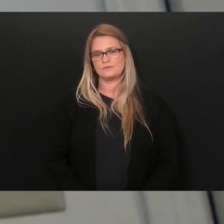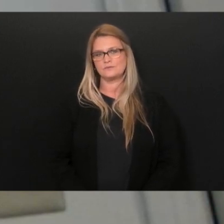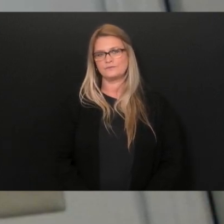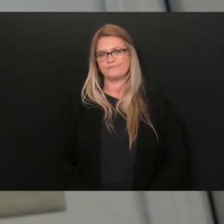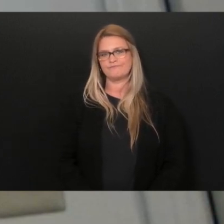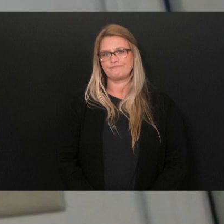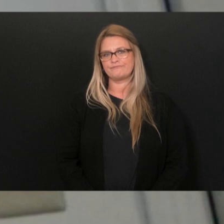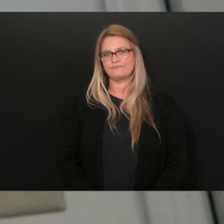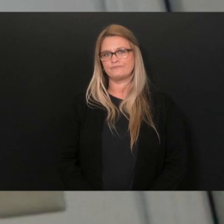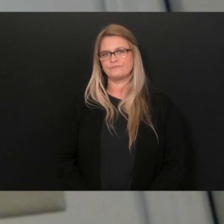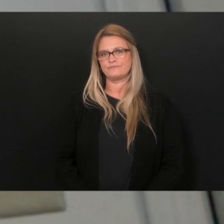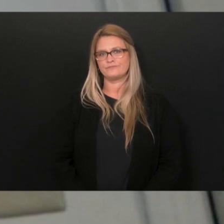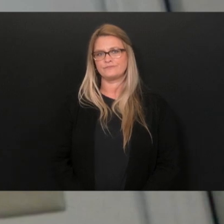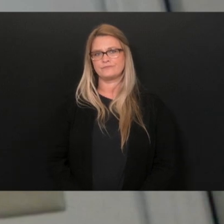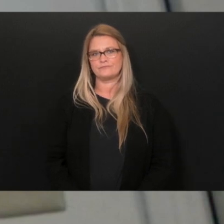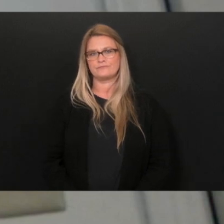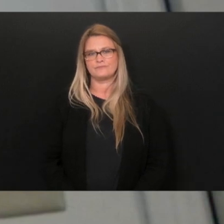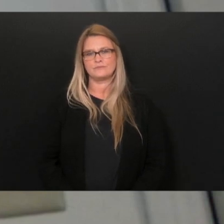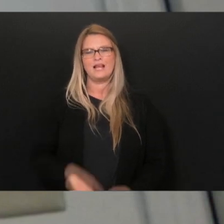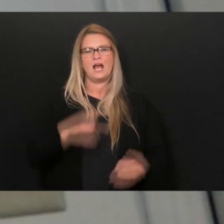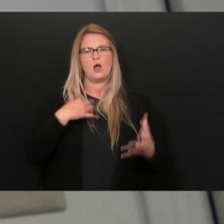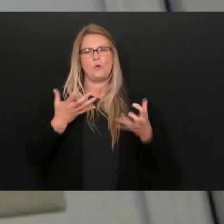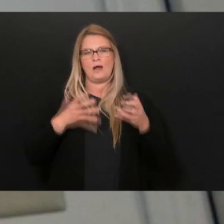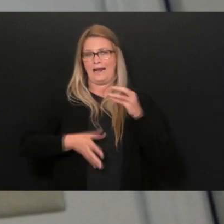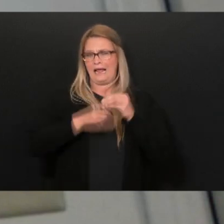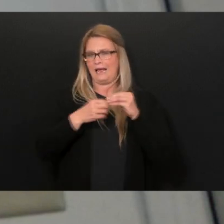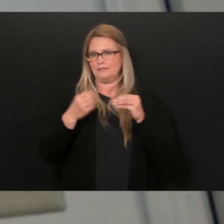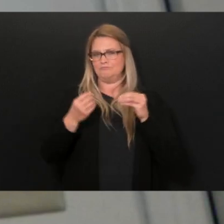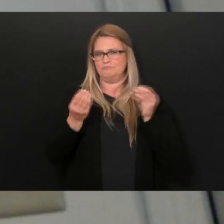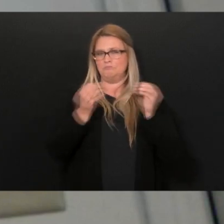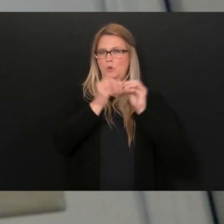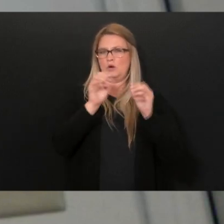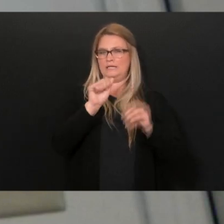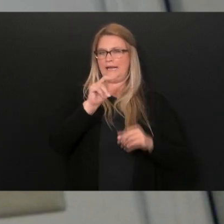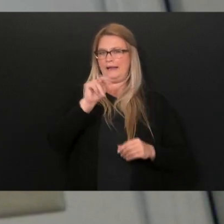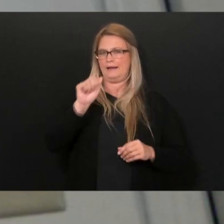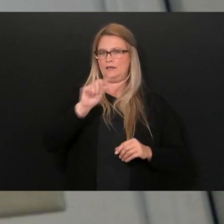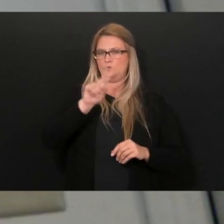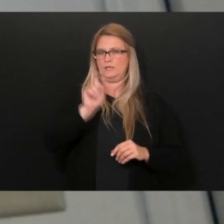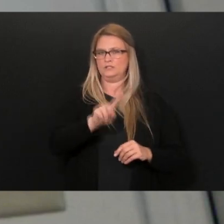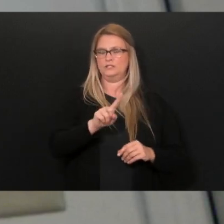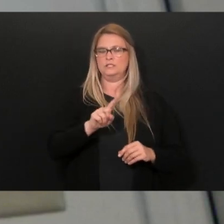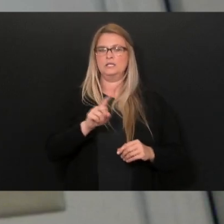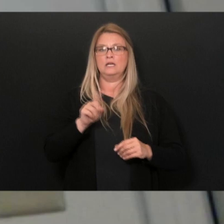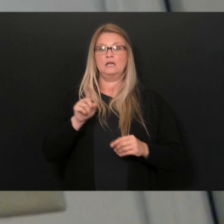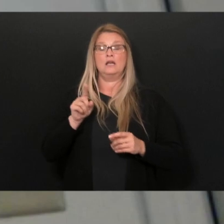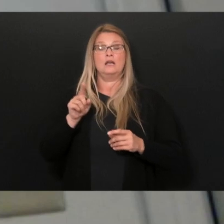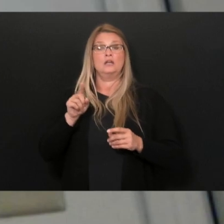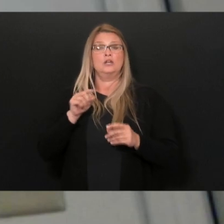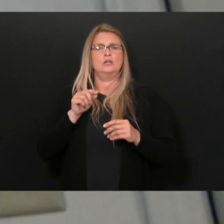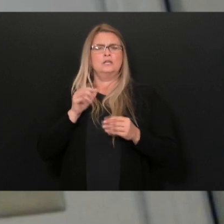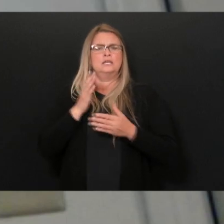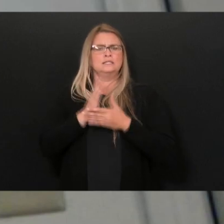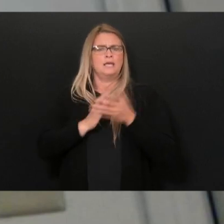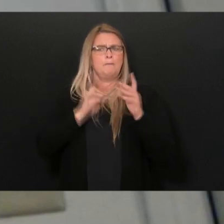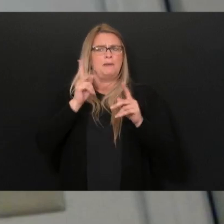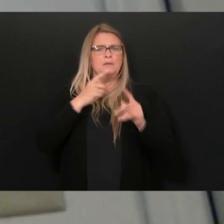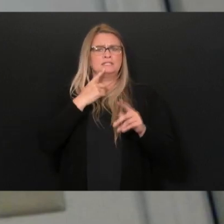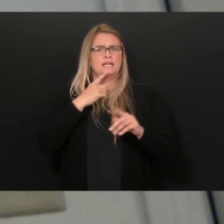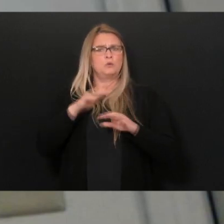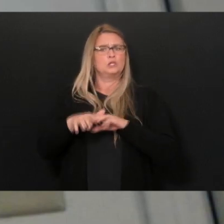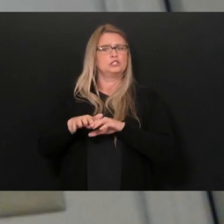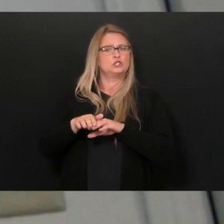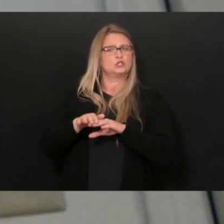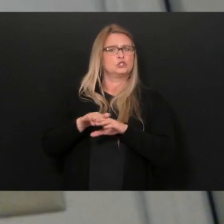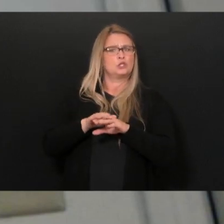your answers there. But earlier this week, you know, you and other officials indicated we were slowing down the